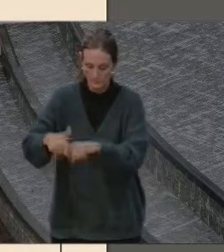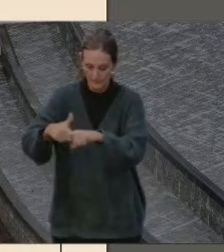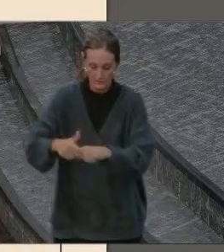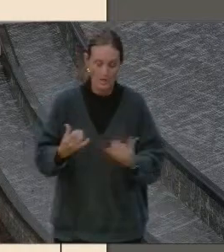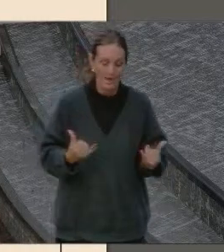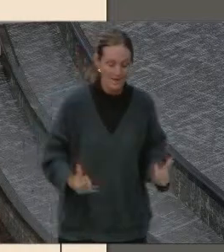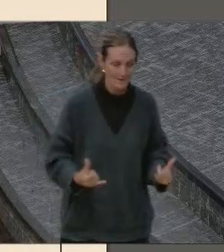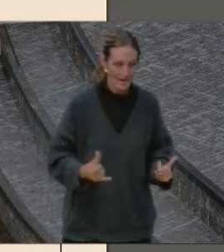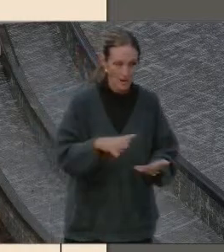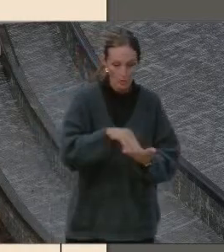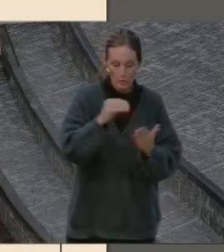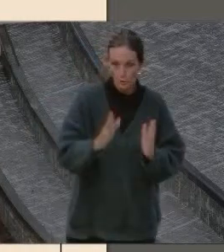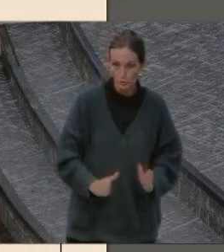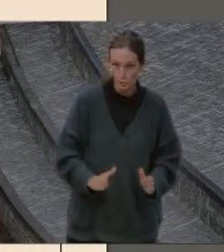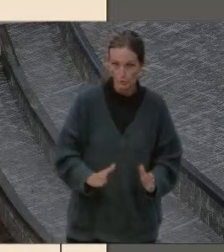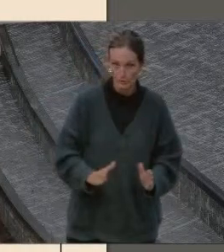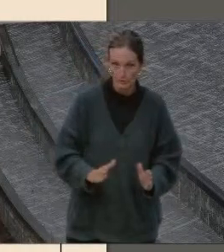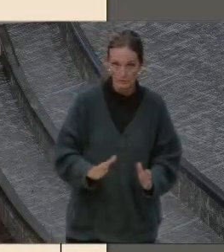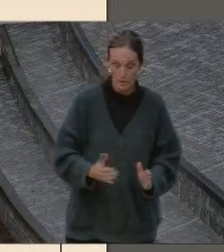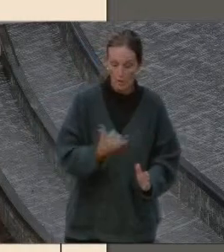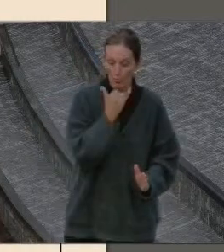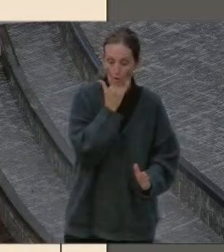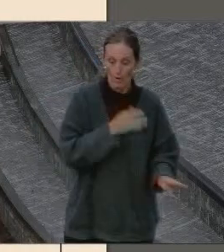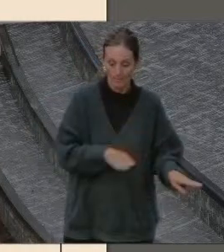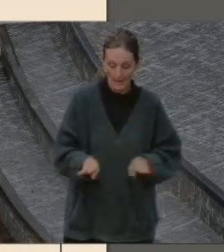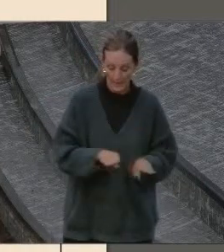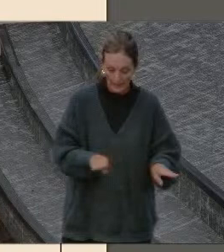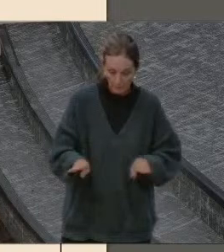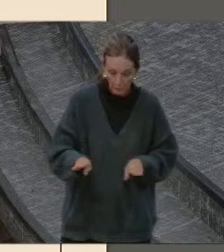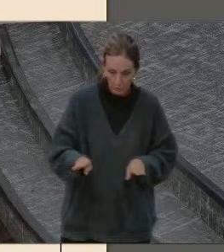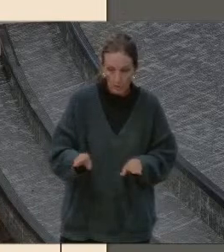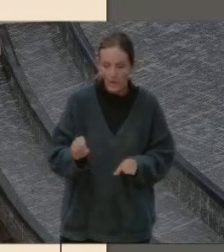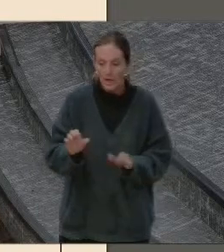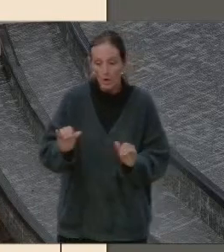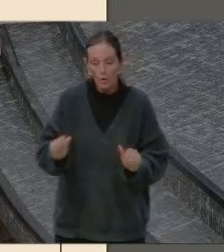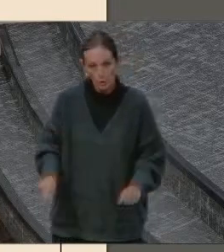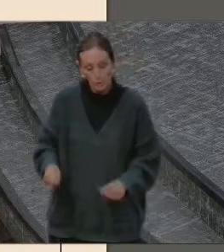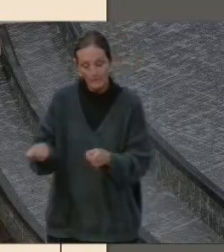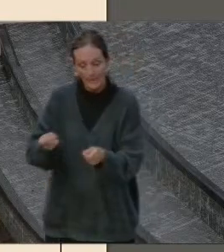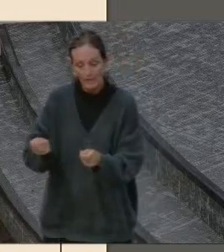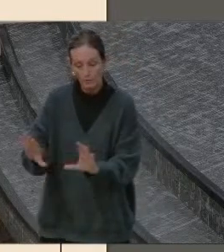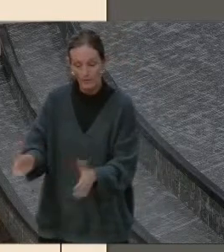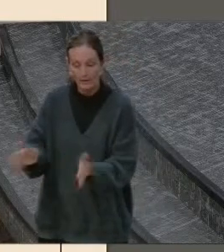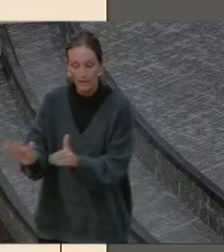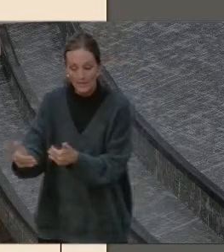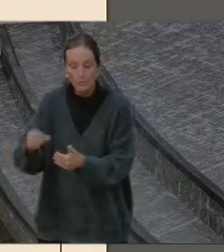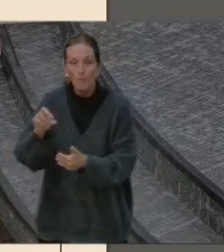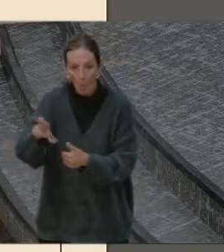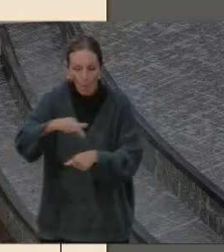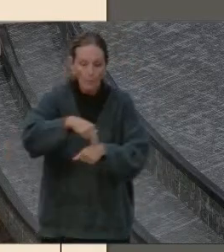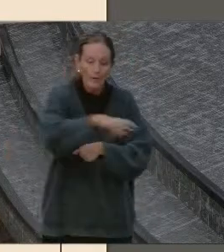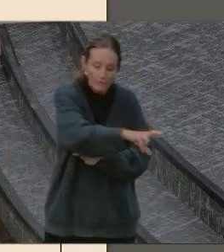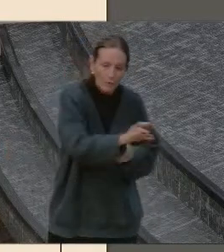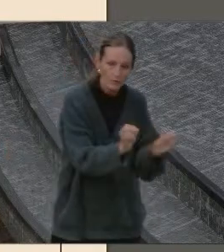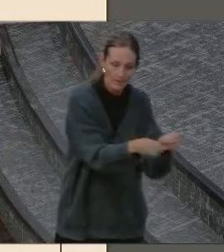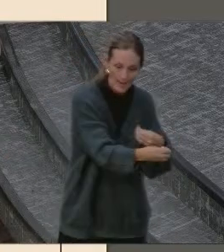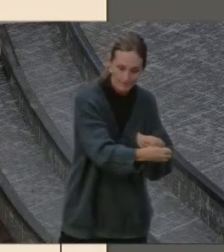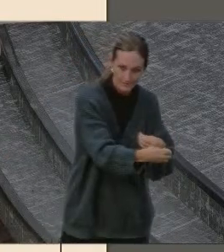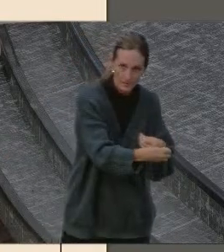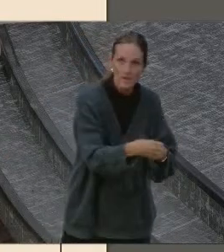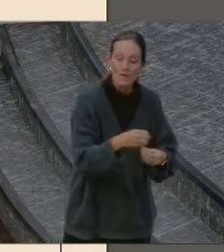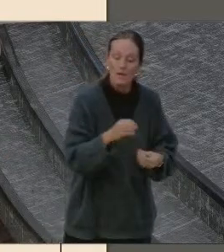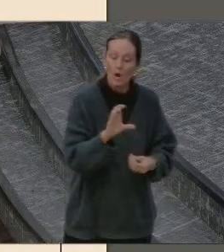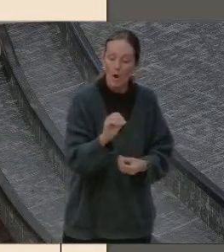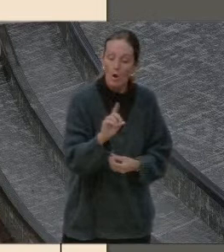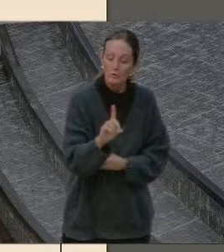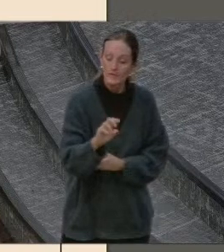can be handled in the classroom, or students may be referred to the office. When a student receives an ODR, there may